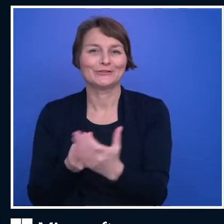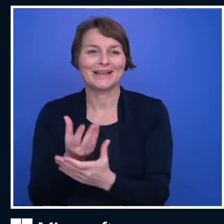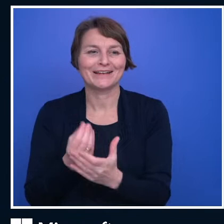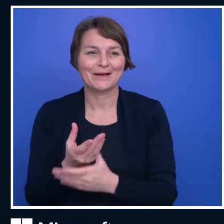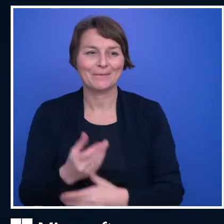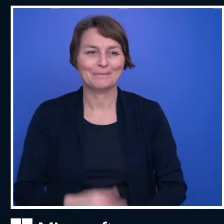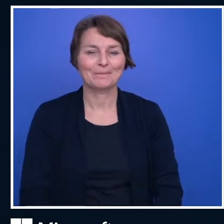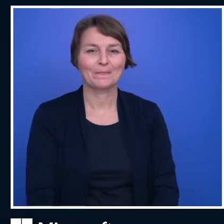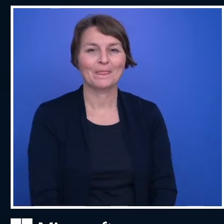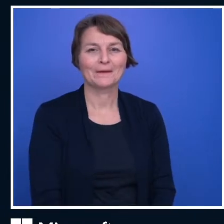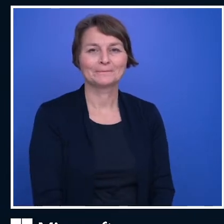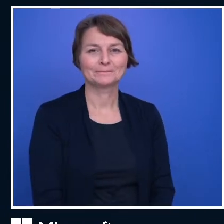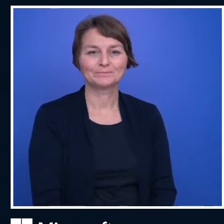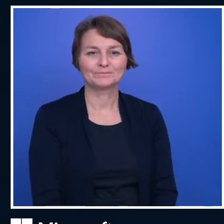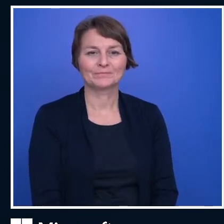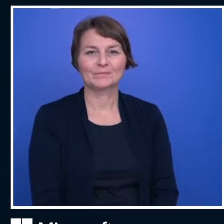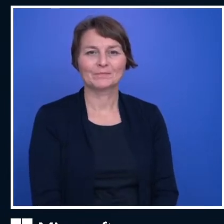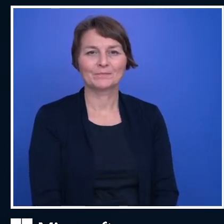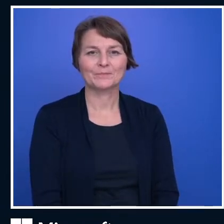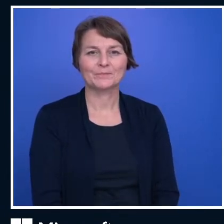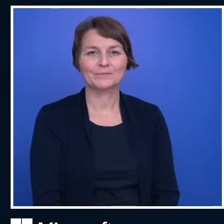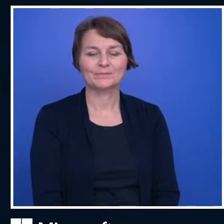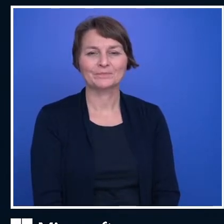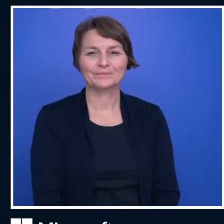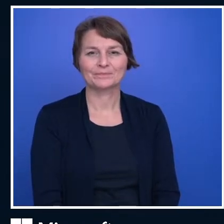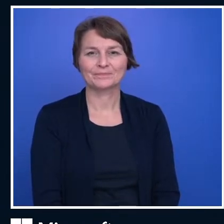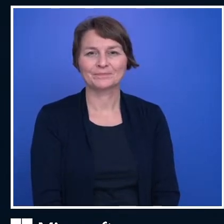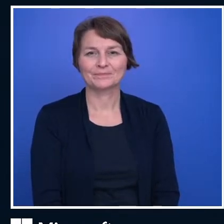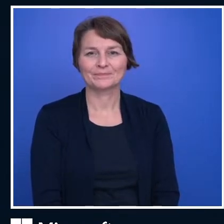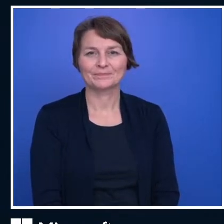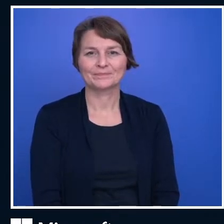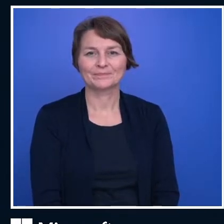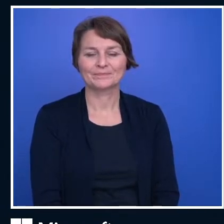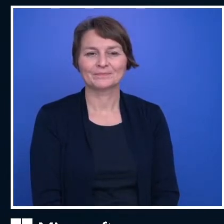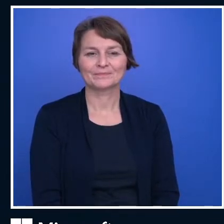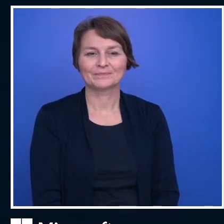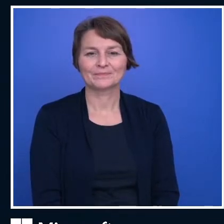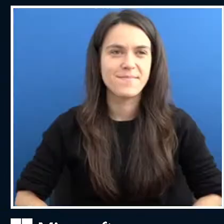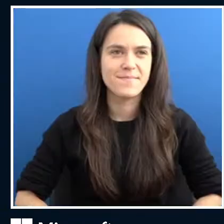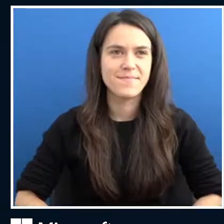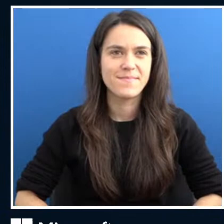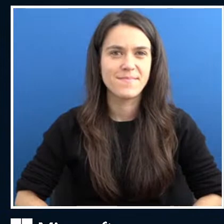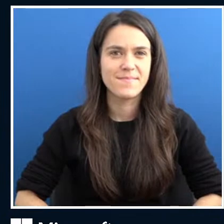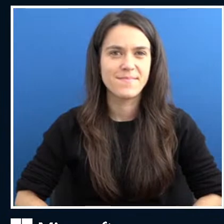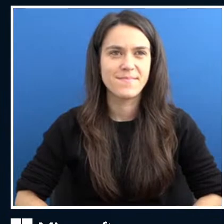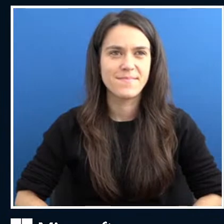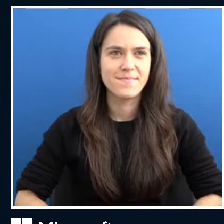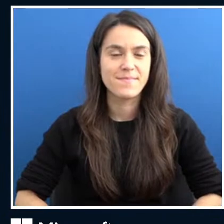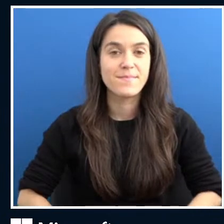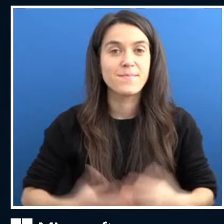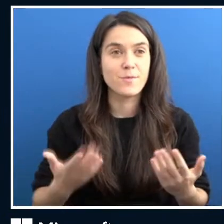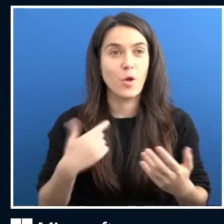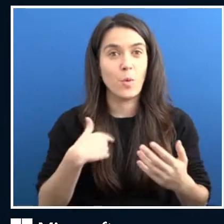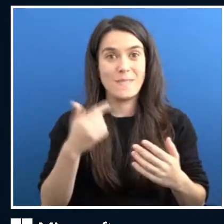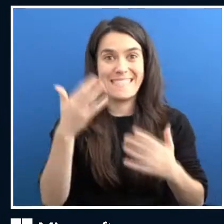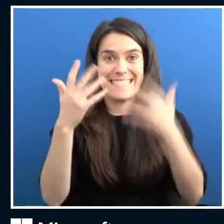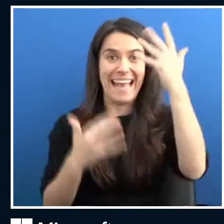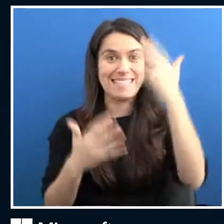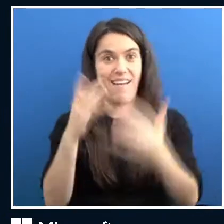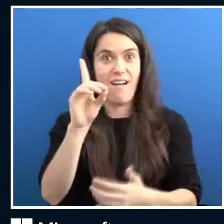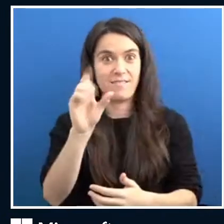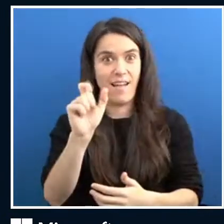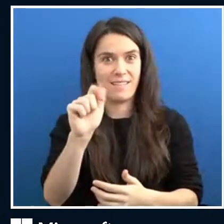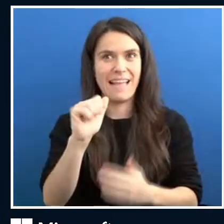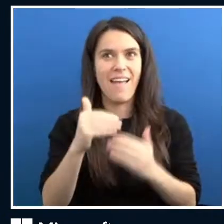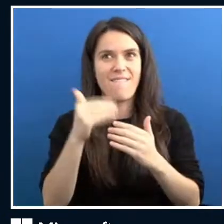Cognitive Services and we got our data, but we need to build a quiz from that data. So what do?